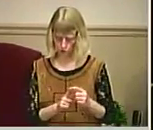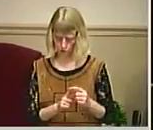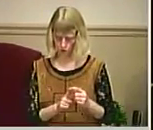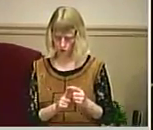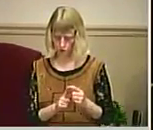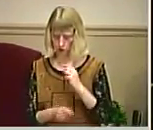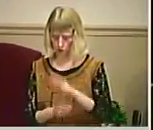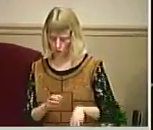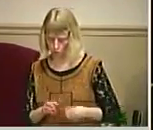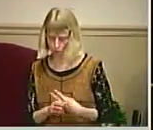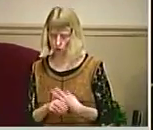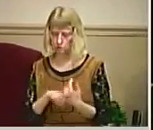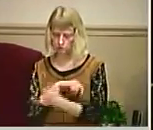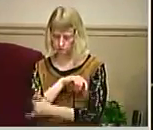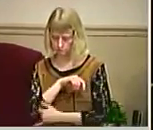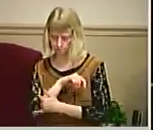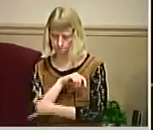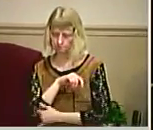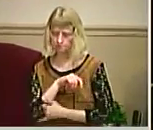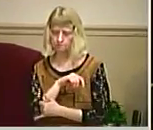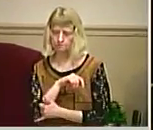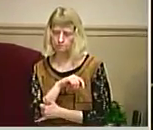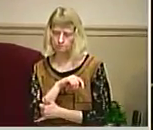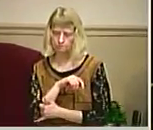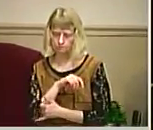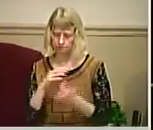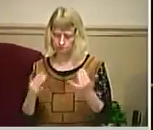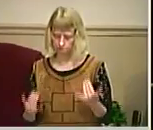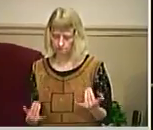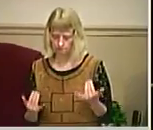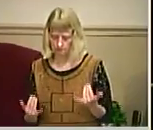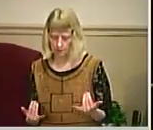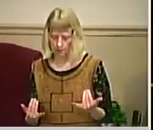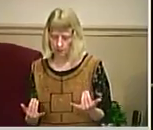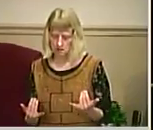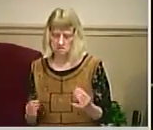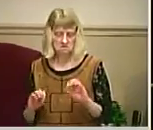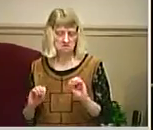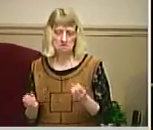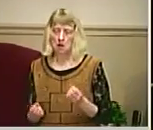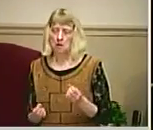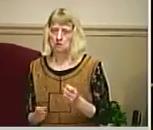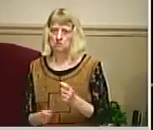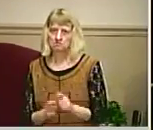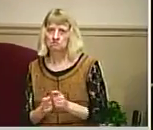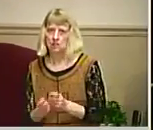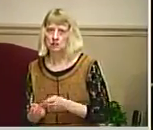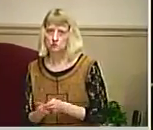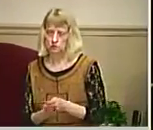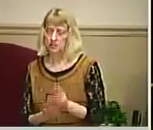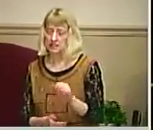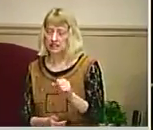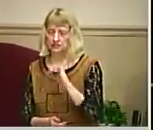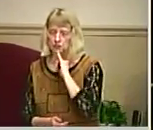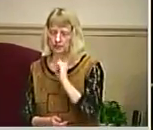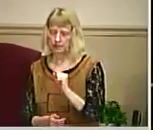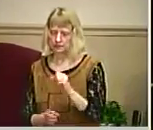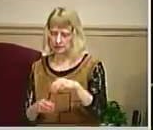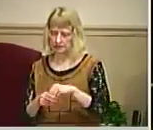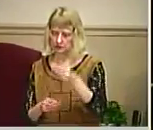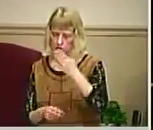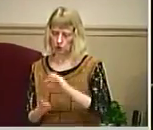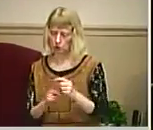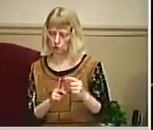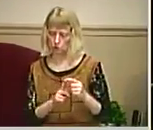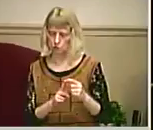the world, the secularism of our world today is saying there is no absolute truth, but there is absolute truth. It's right here in